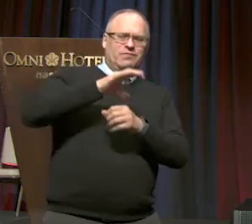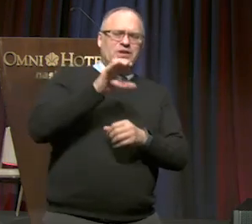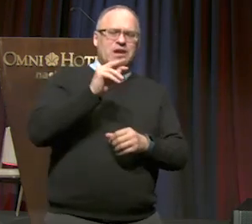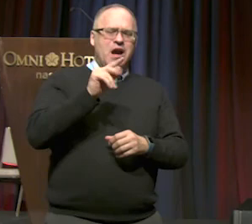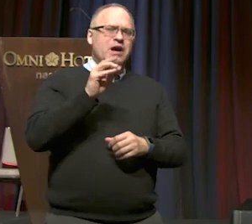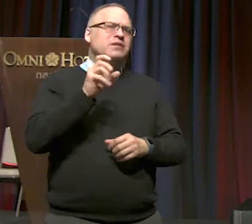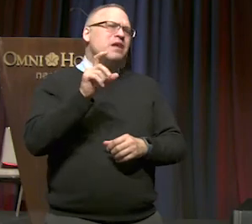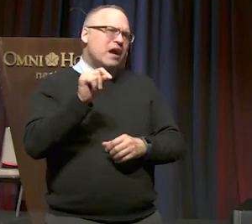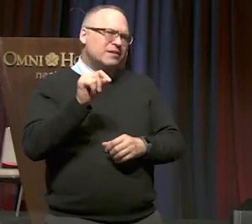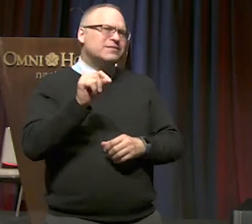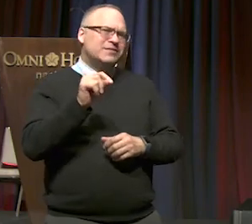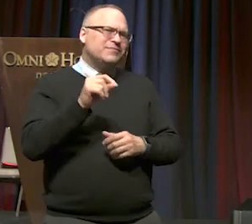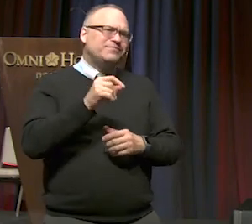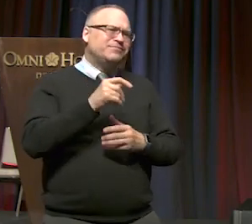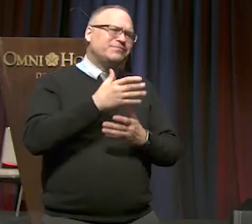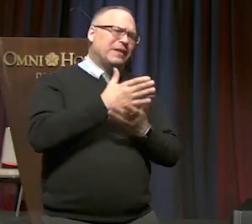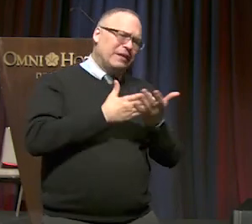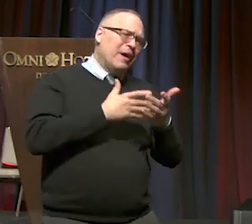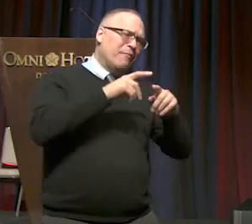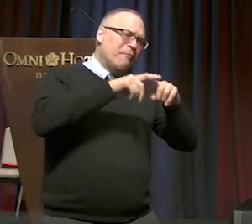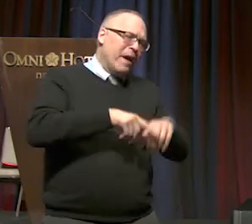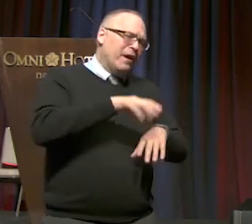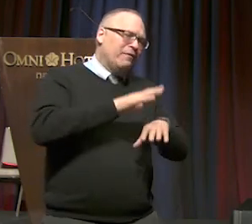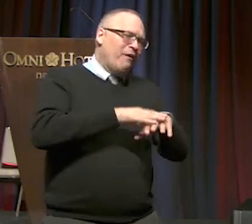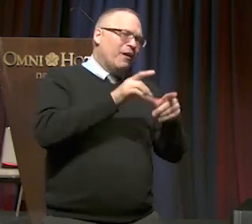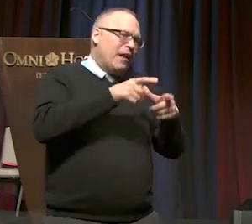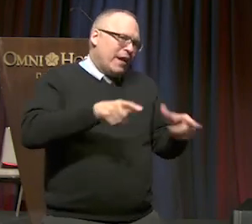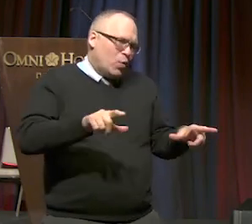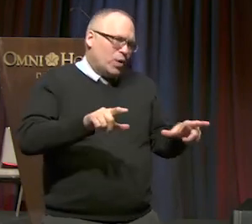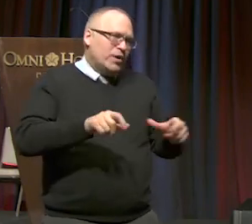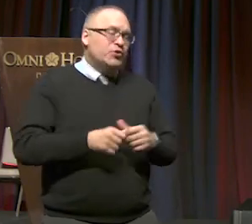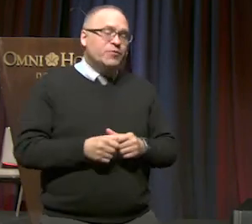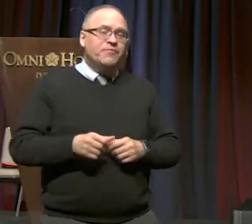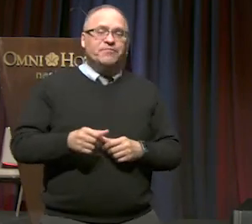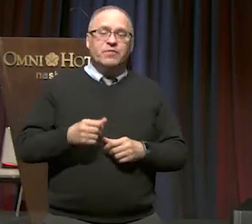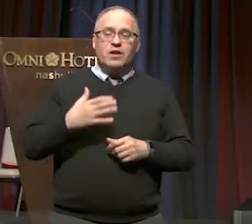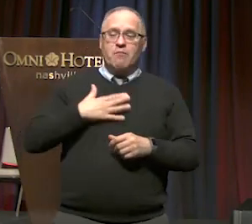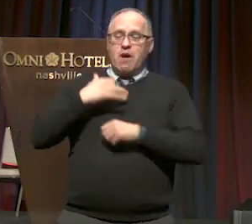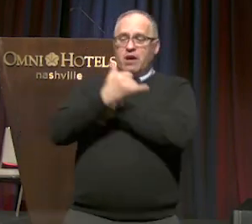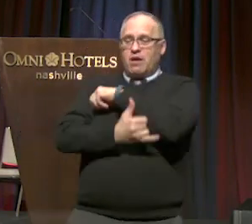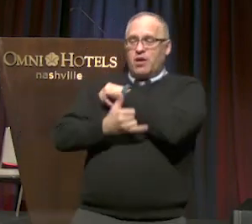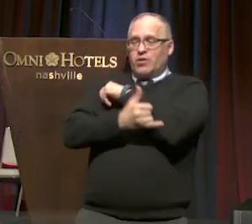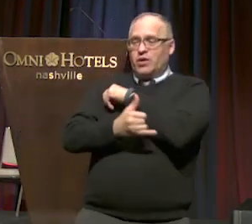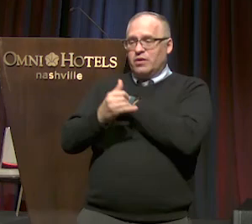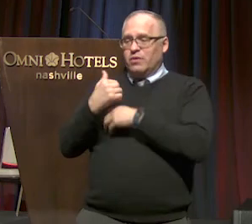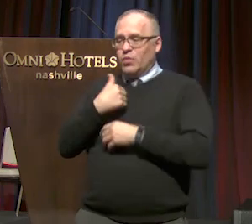based on languages. I come from the country where we speak French,